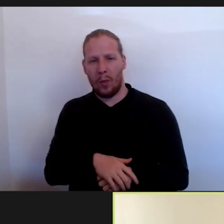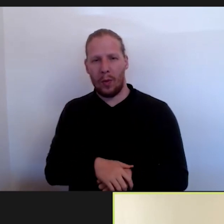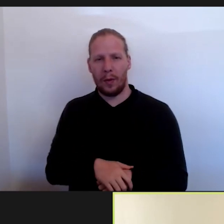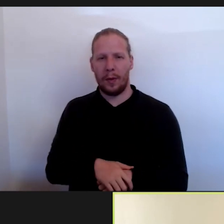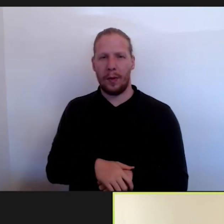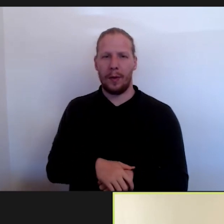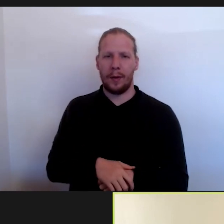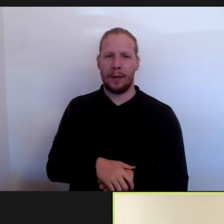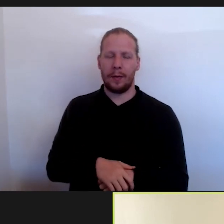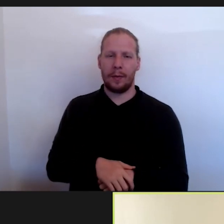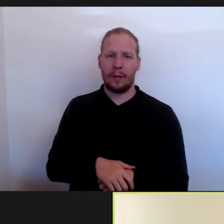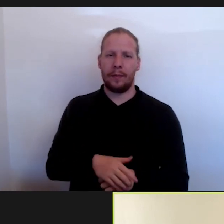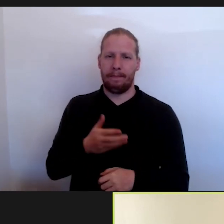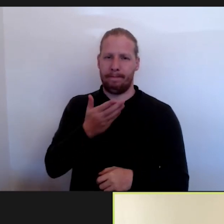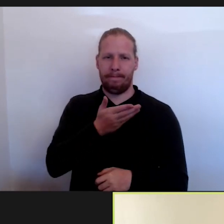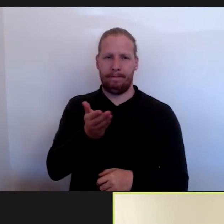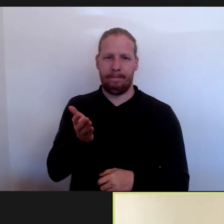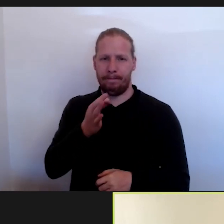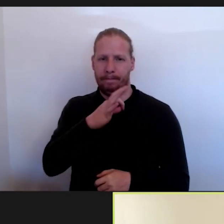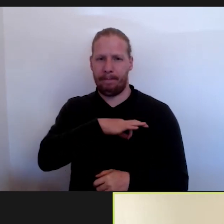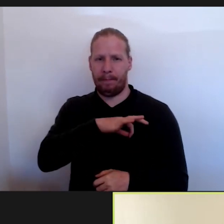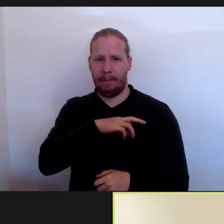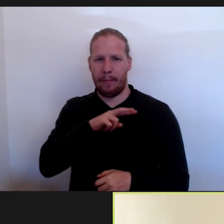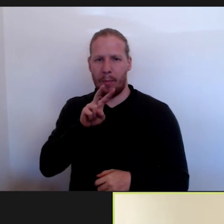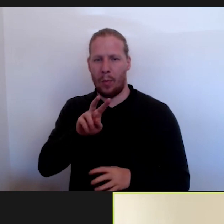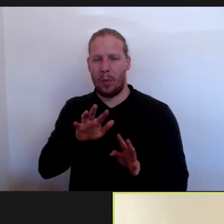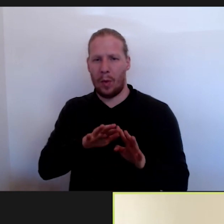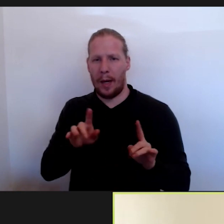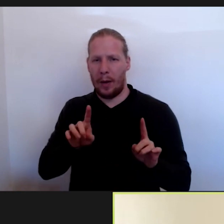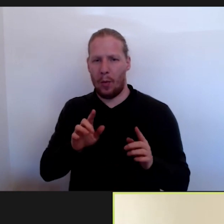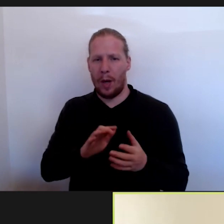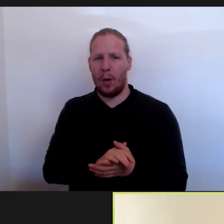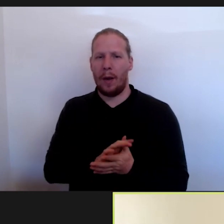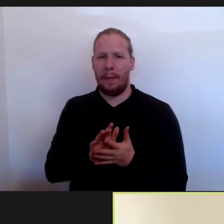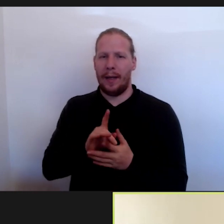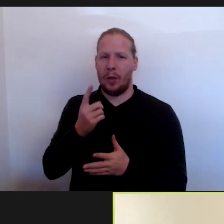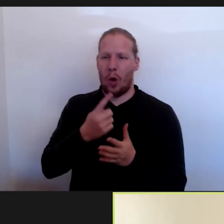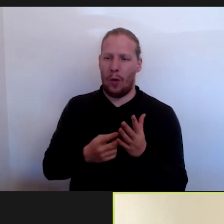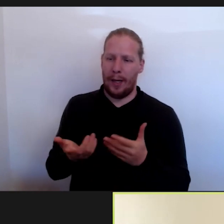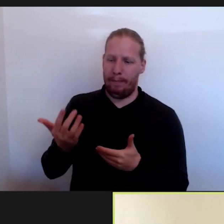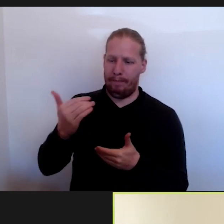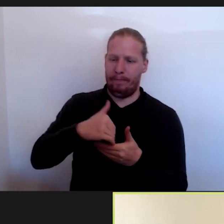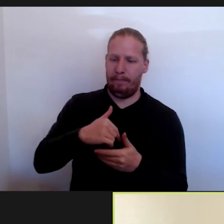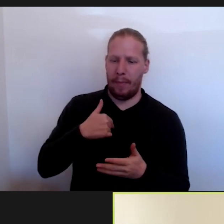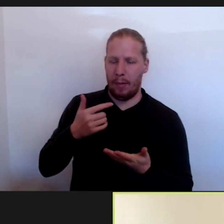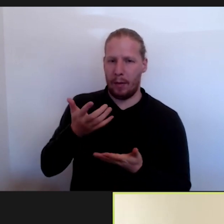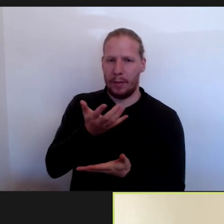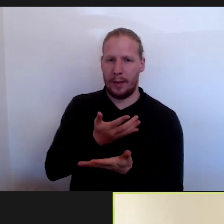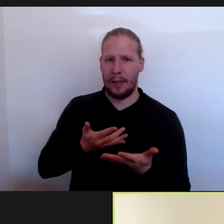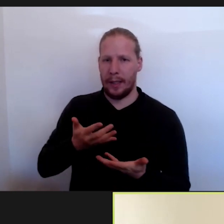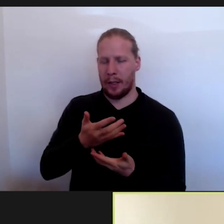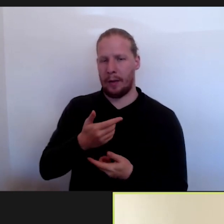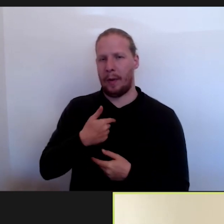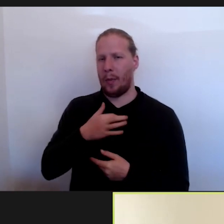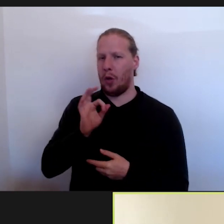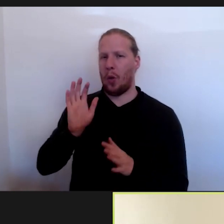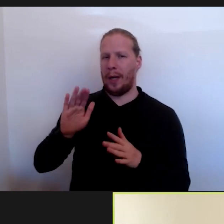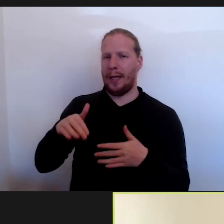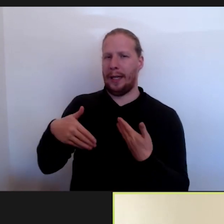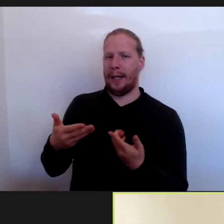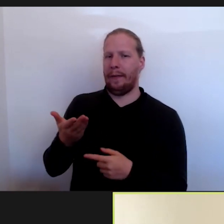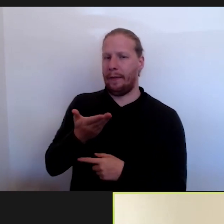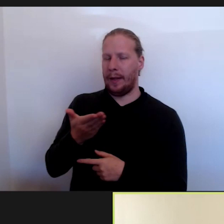it only having them in our discussion where we will not even properly give them the space to speak?